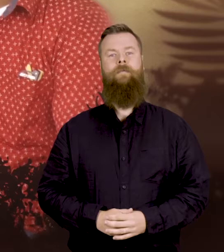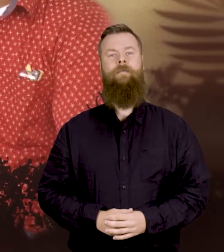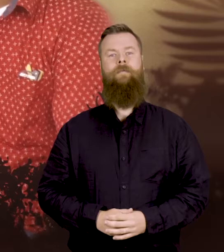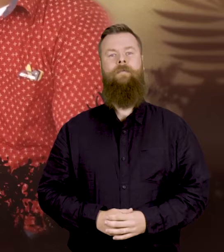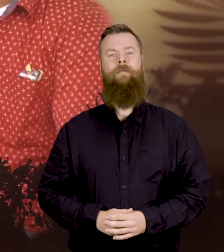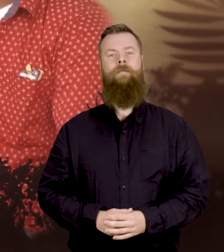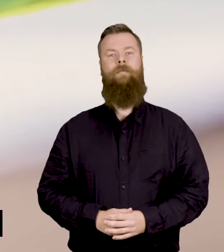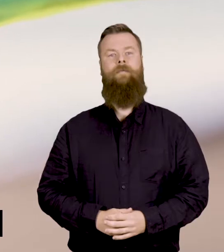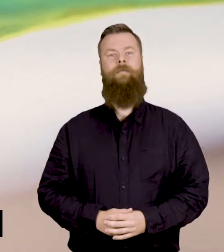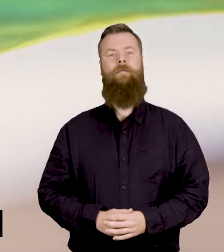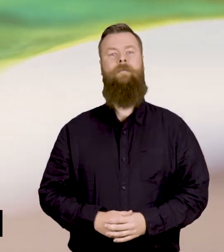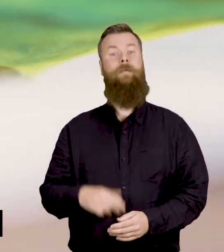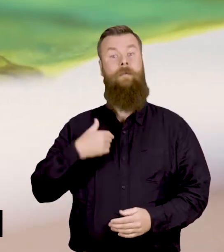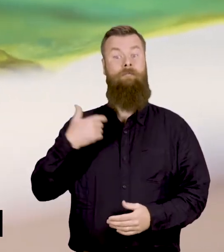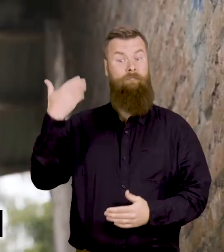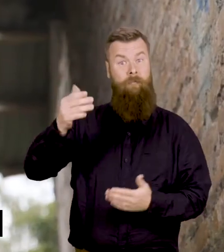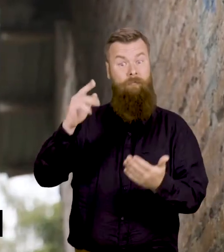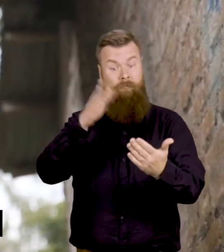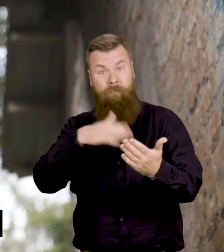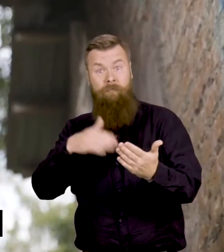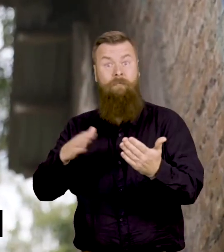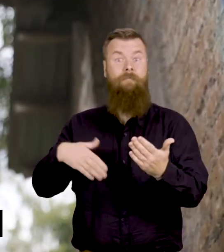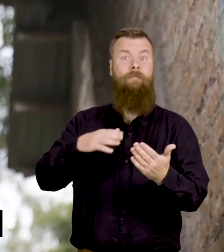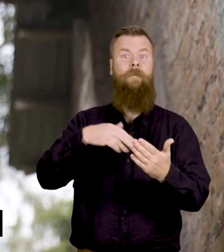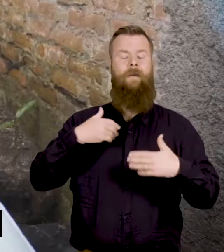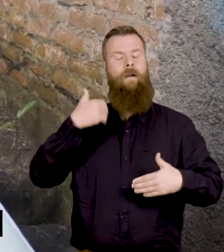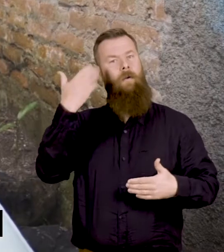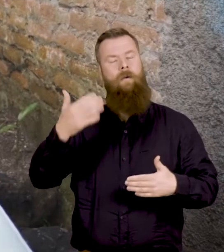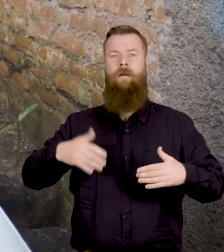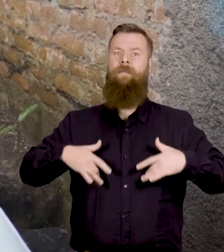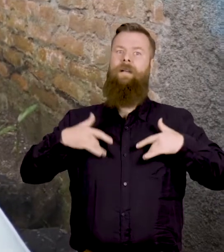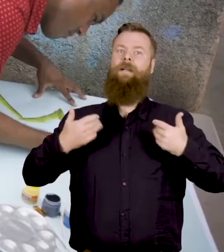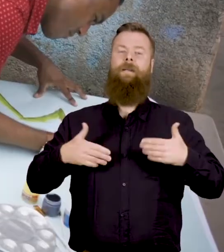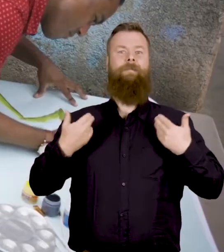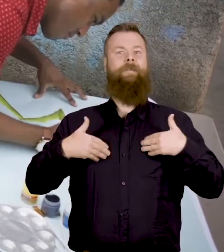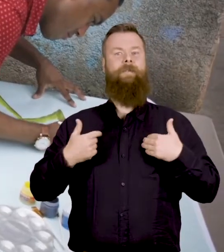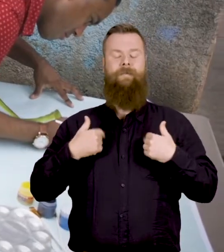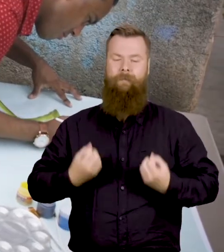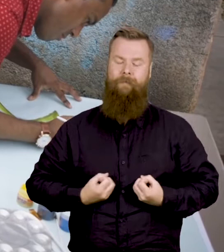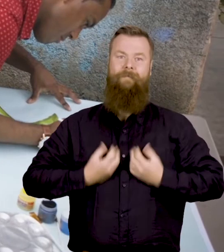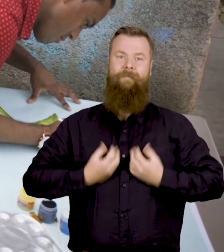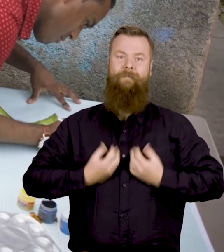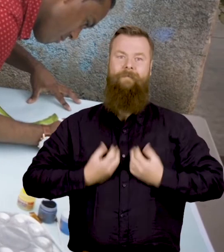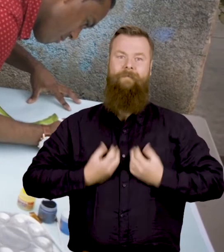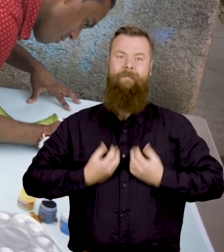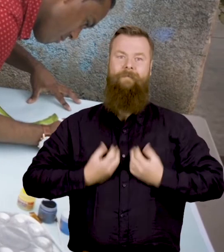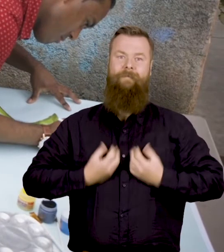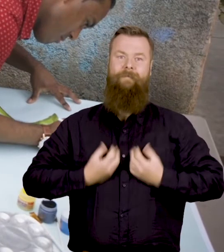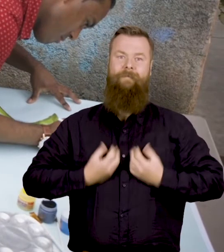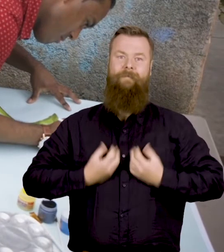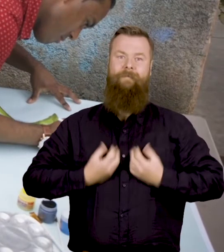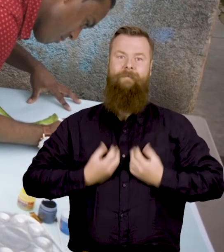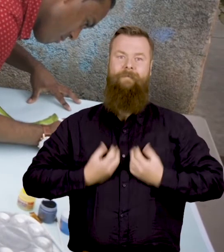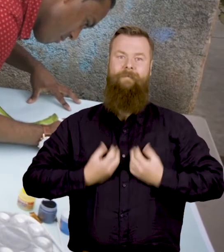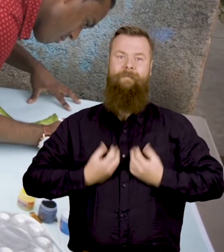white text. When I'm painting, I'm always feeling happy. I'm feeling inspired. Near a brick